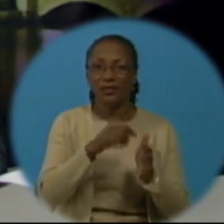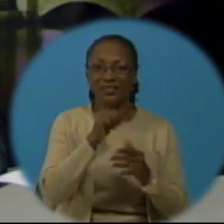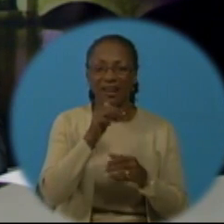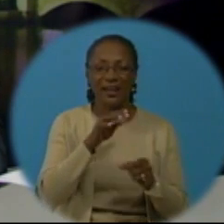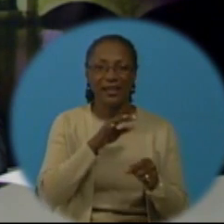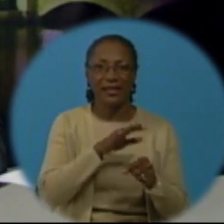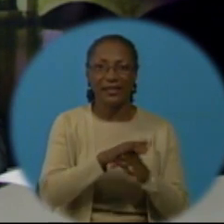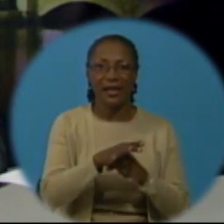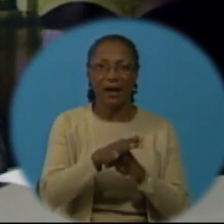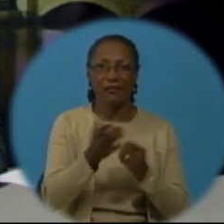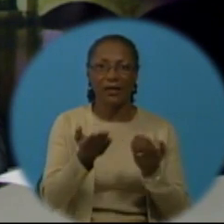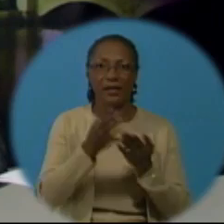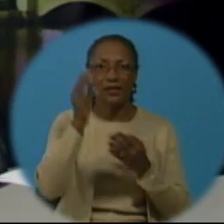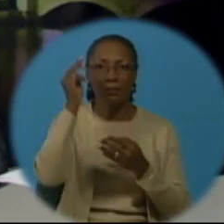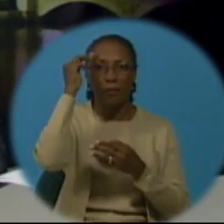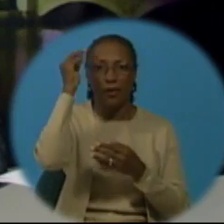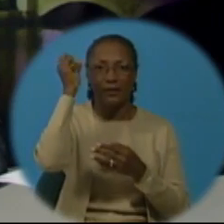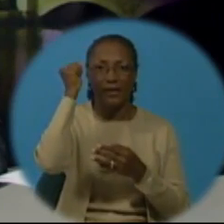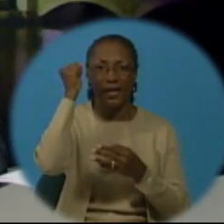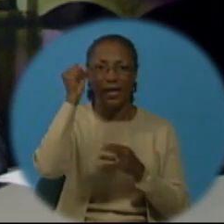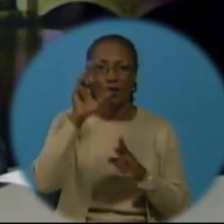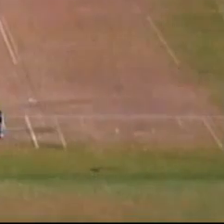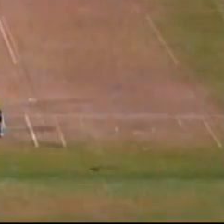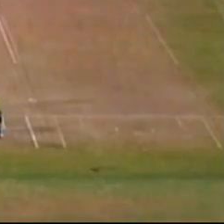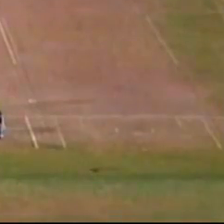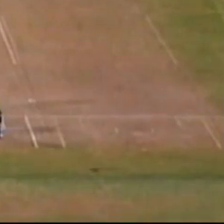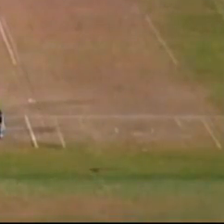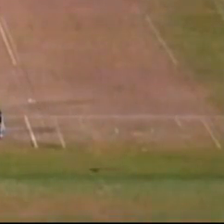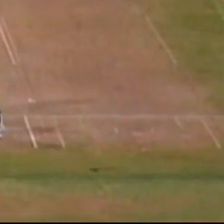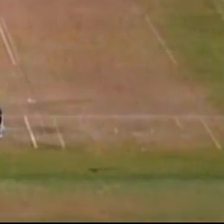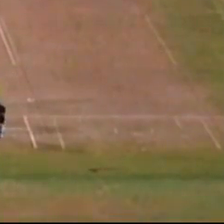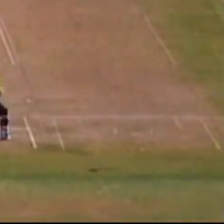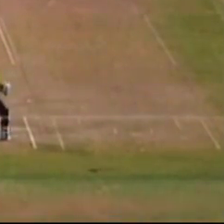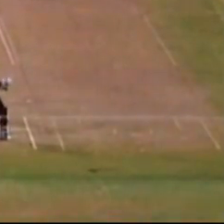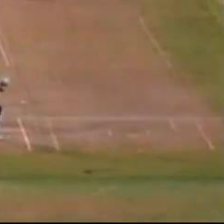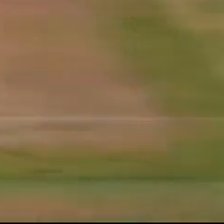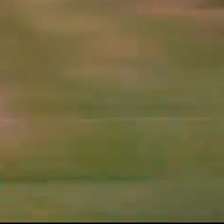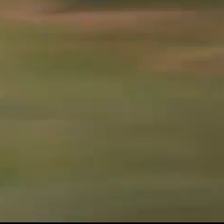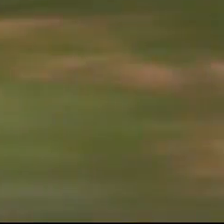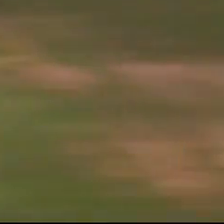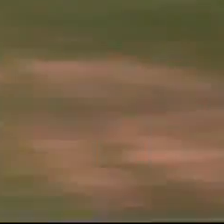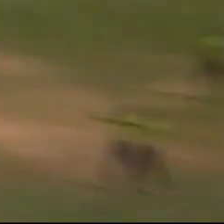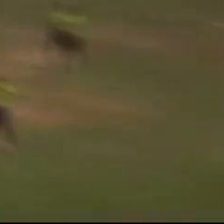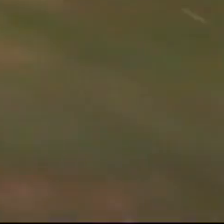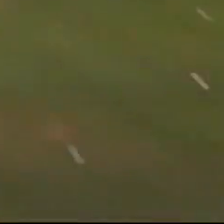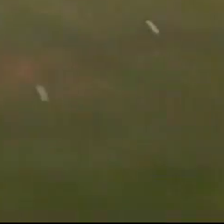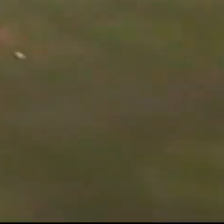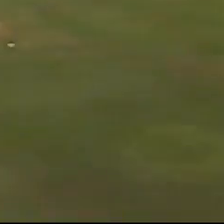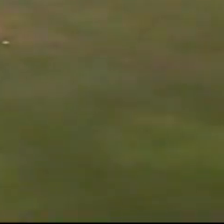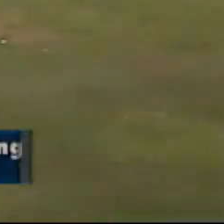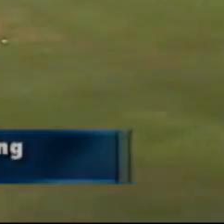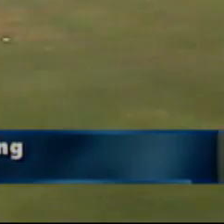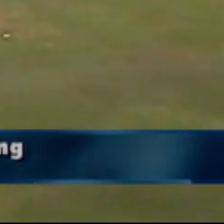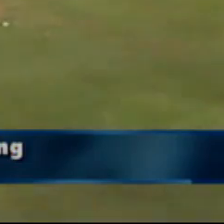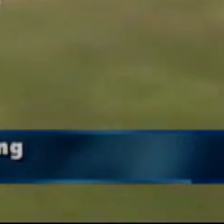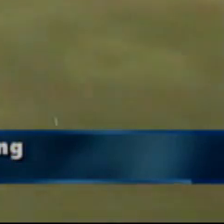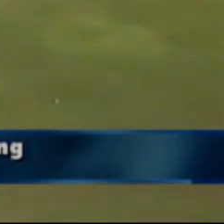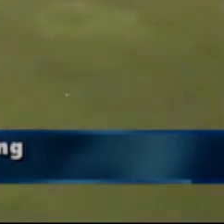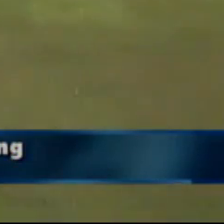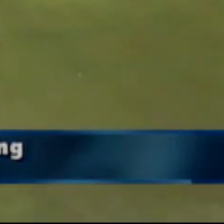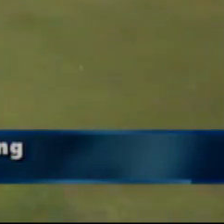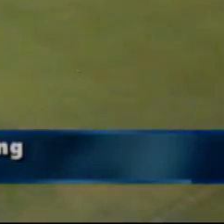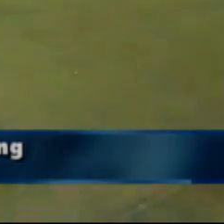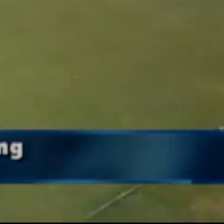enough. Here's CBC's Mark Seal. With third man being one of the positions inside the circle, Shane Ramsey just